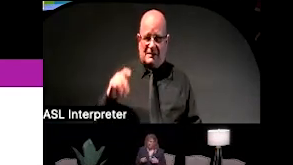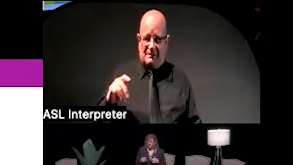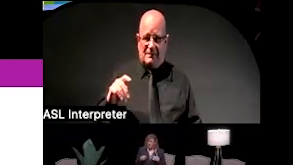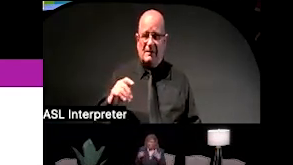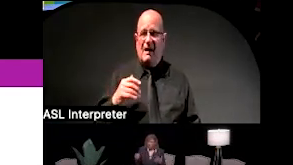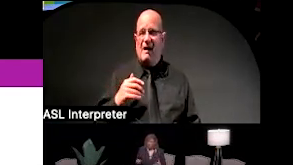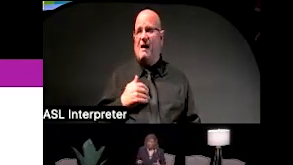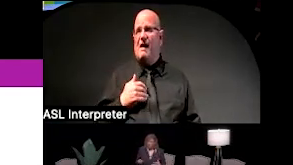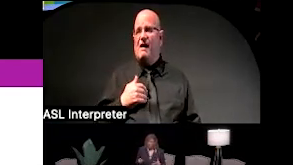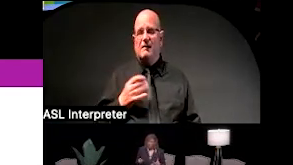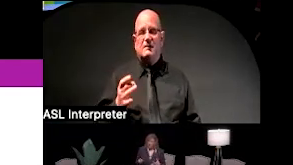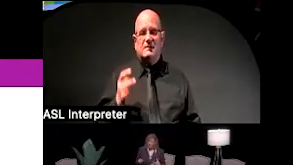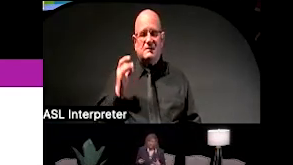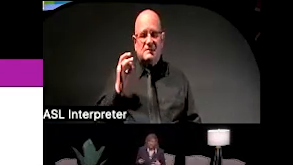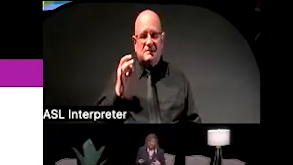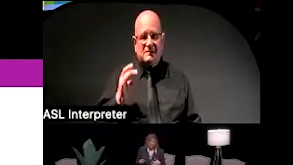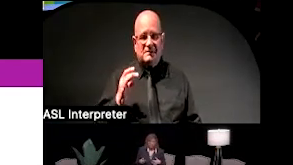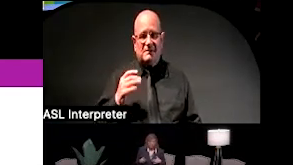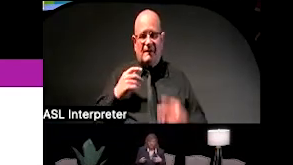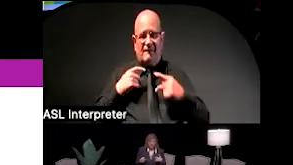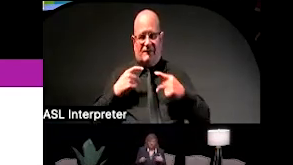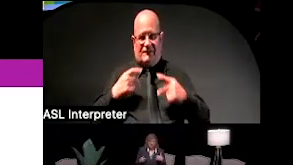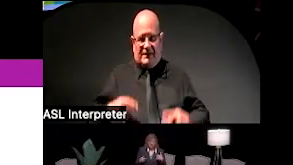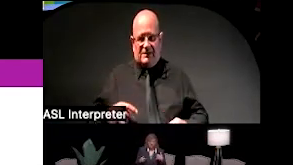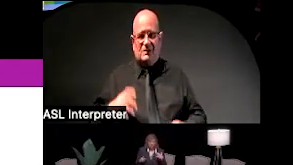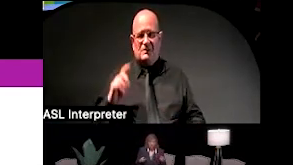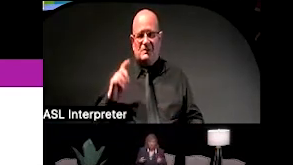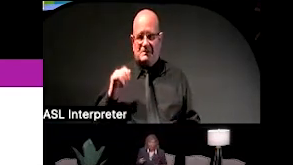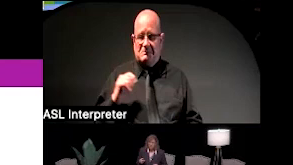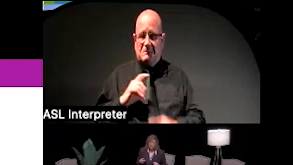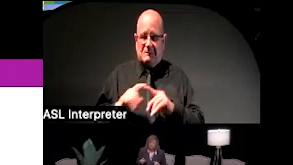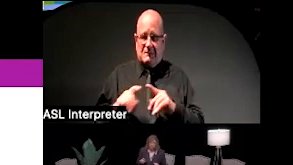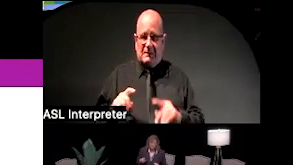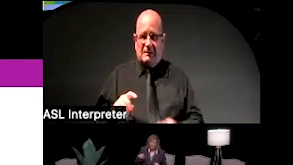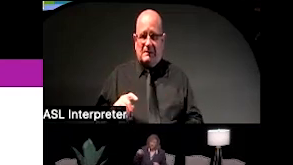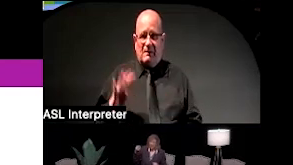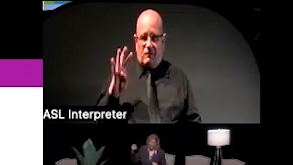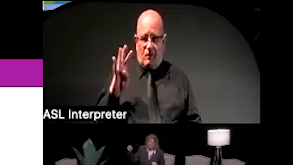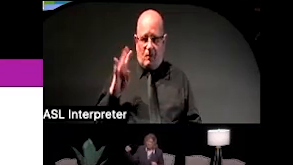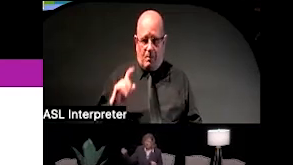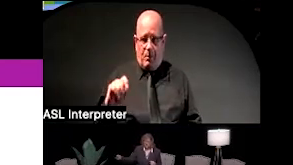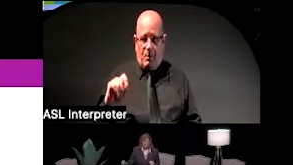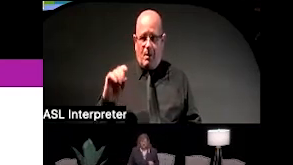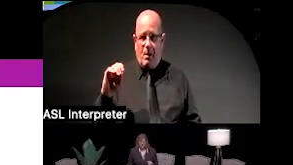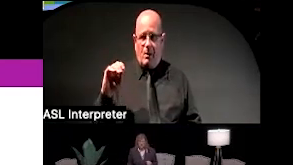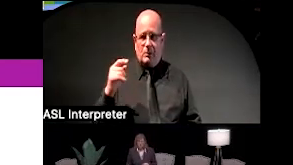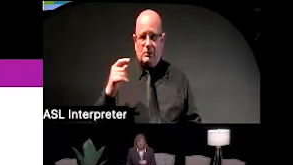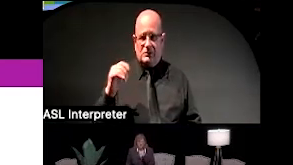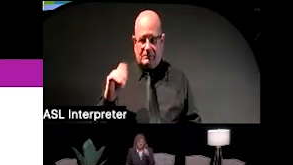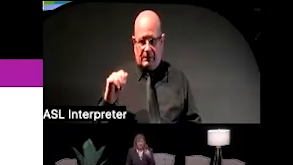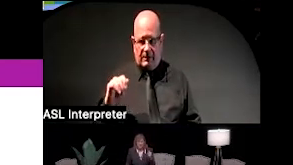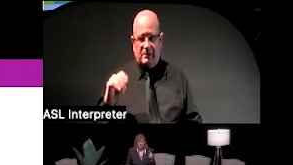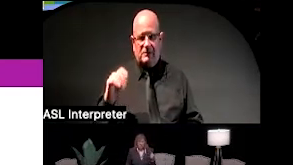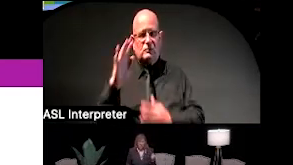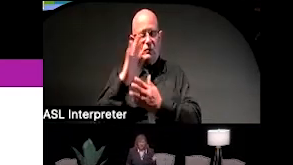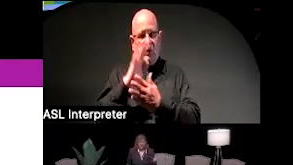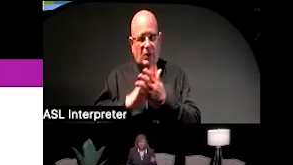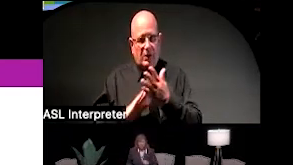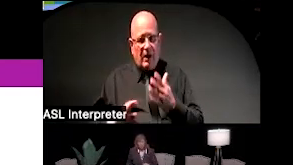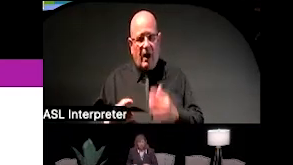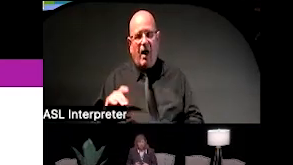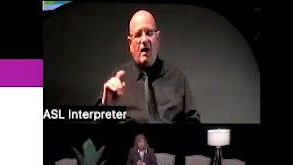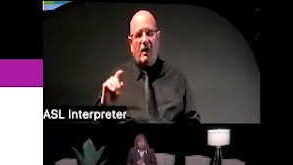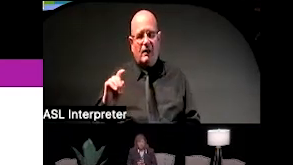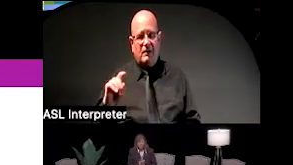has significant physical disabilities, but she's got a 4.0 and she's going to college. And